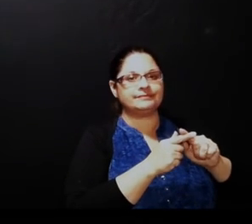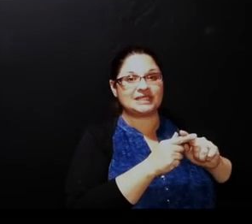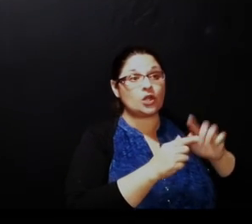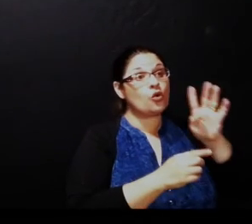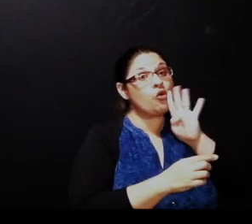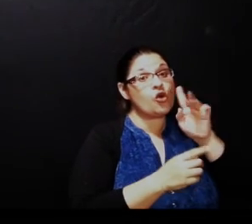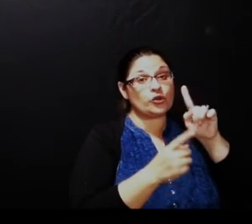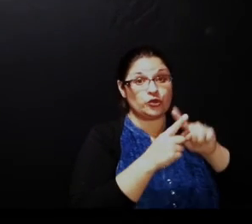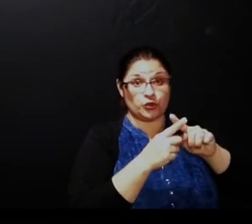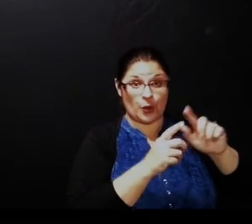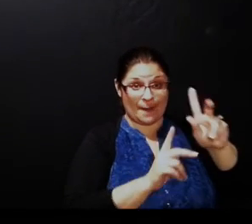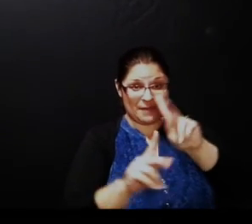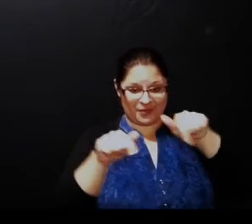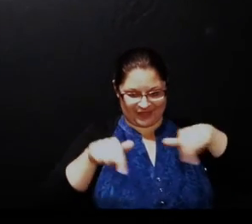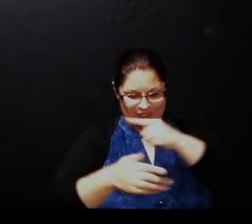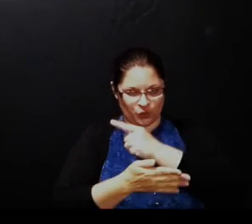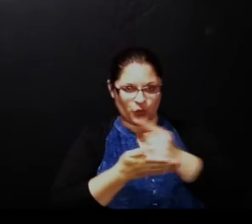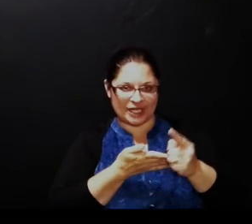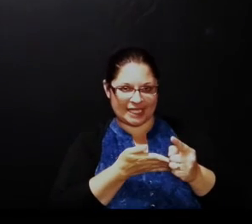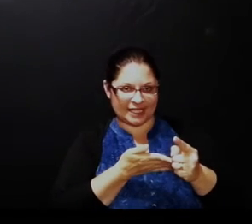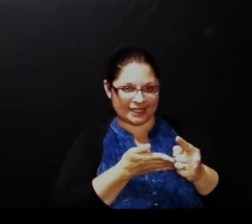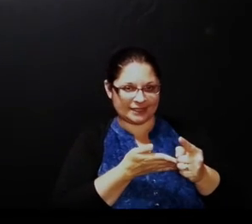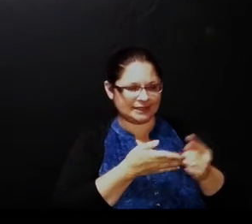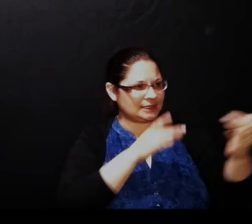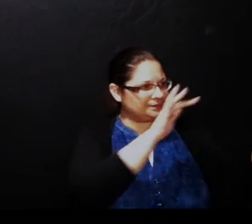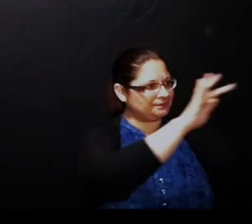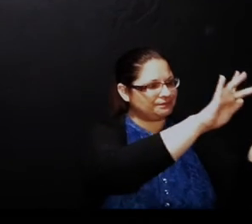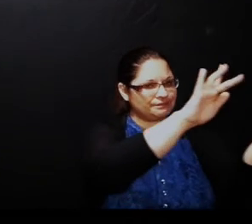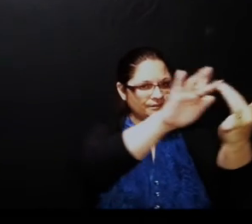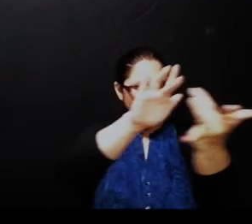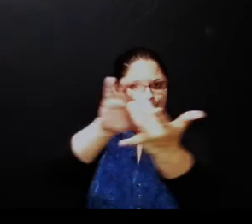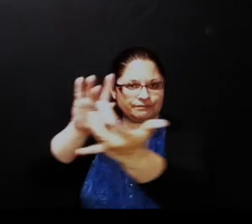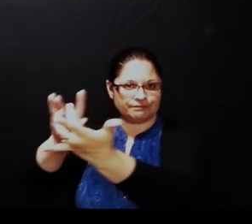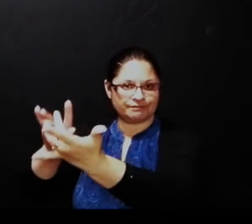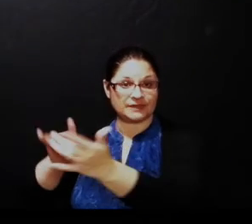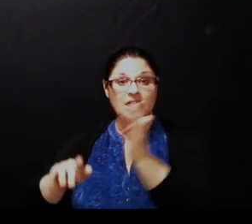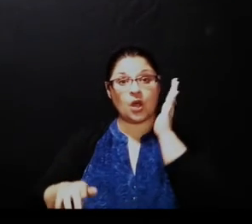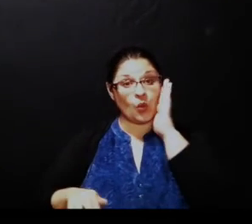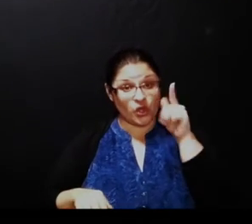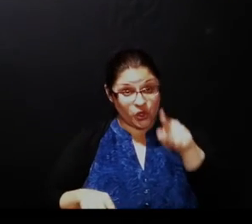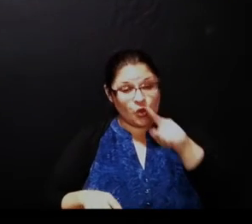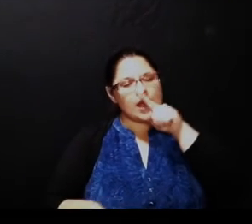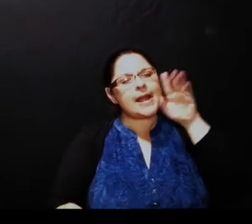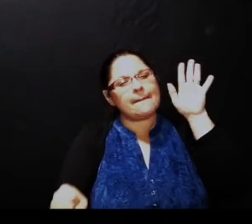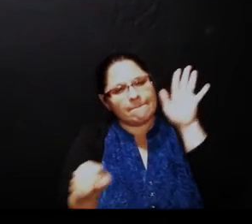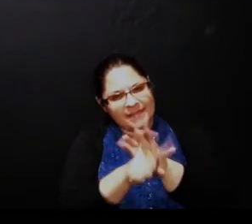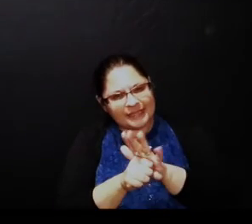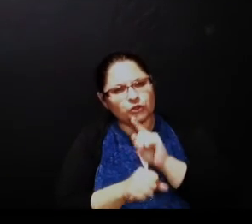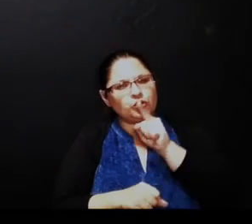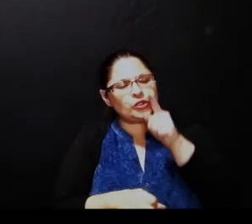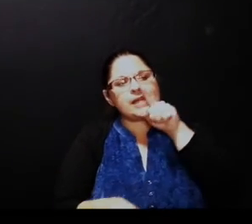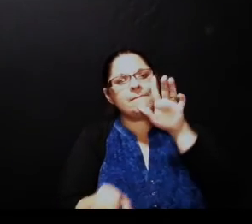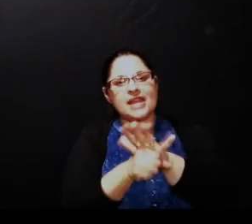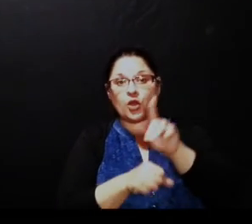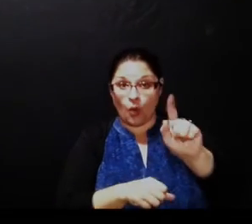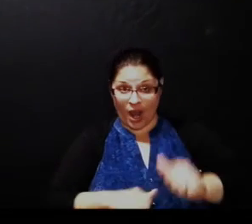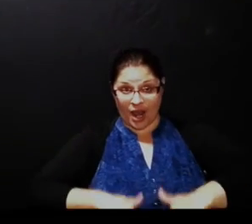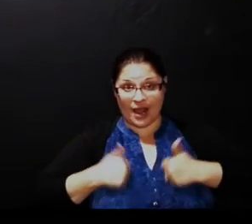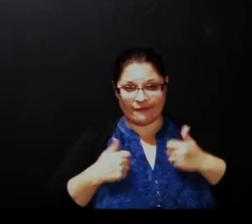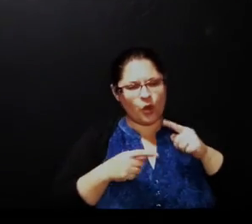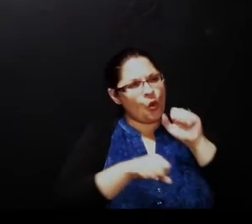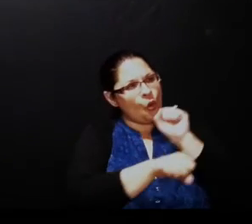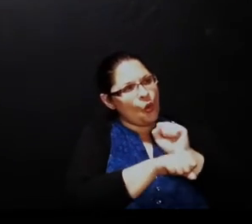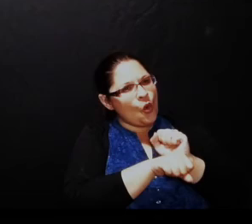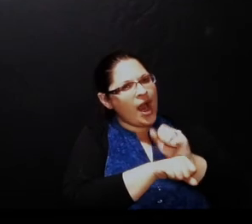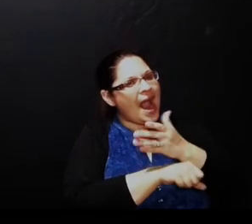That's what He did, and now it's what He calls us to do. Will you commit your life to live for Him this week to come? I pray that